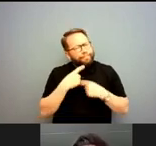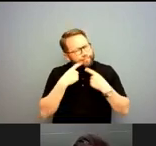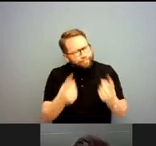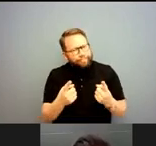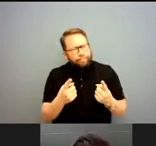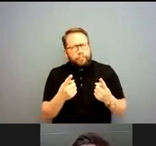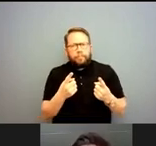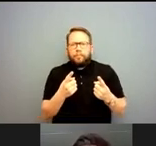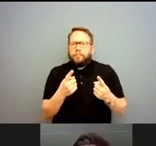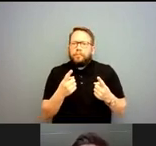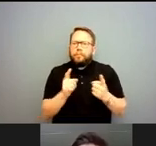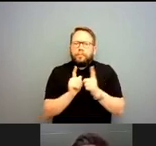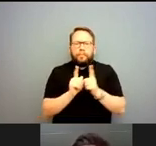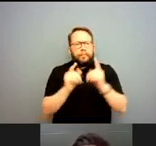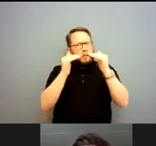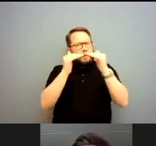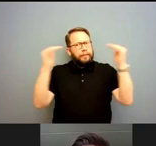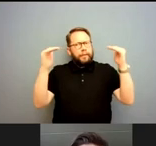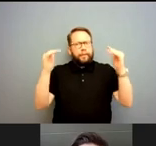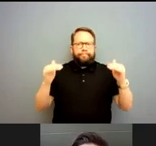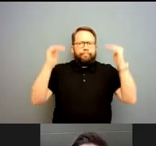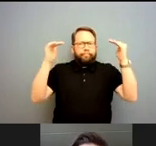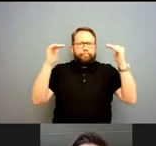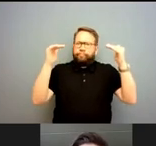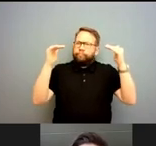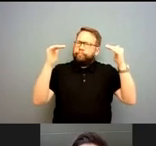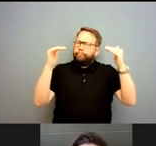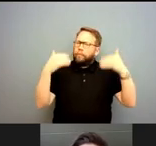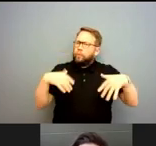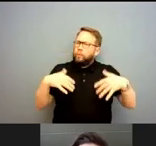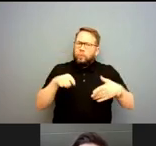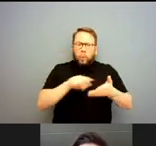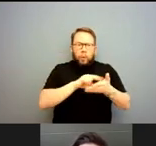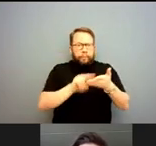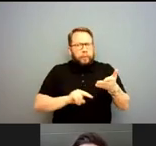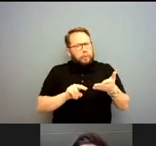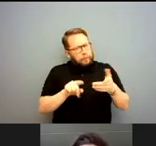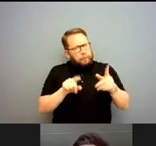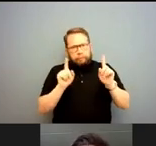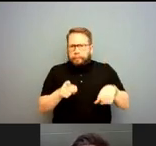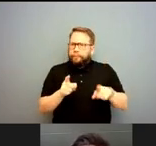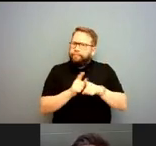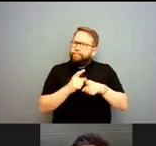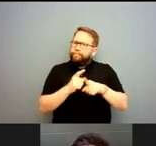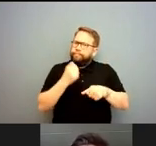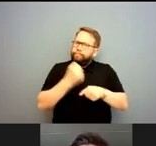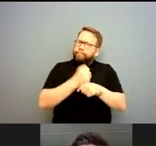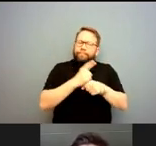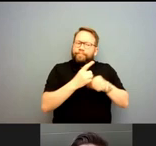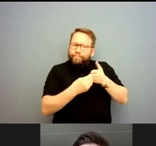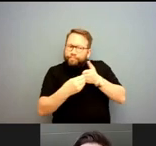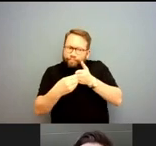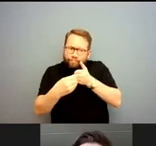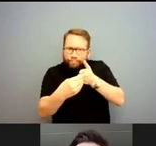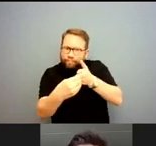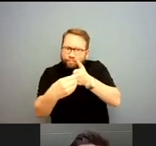one of the most important documents which offer guidance for building equal societies in which the